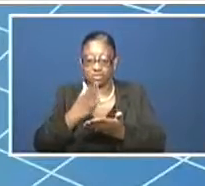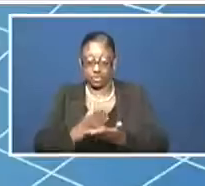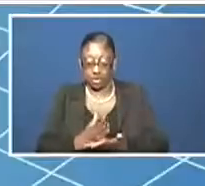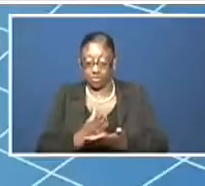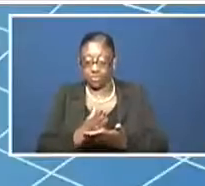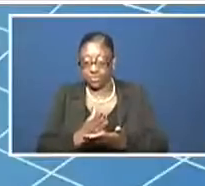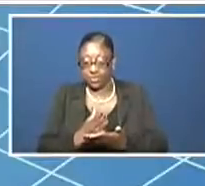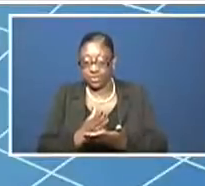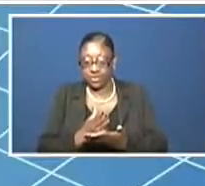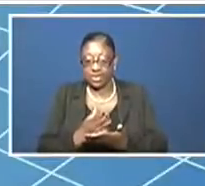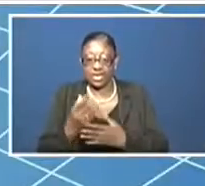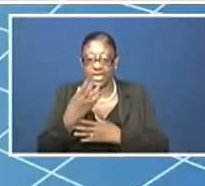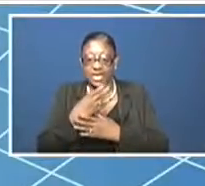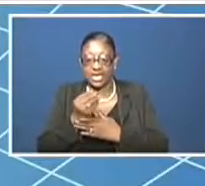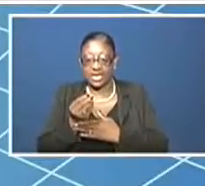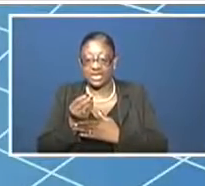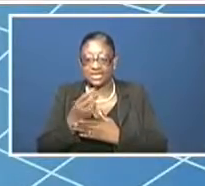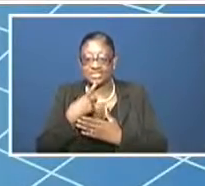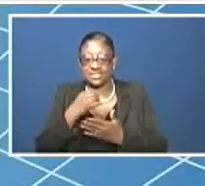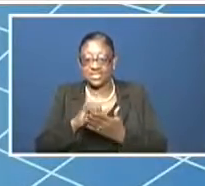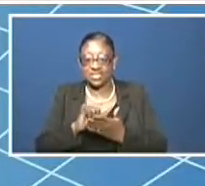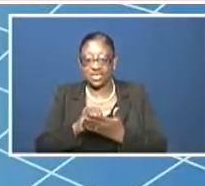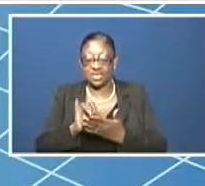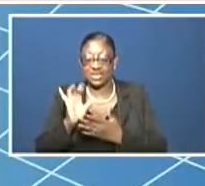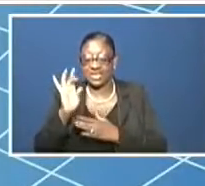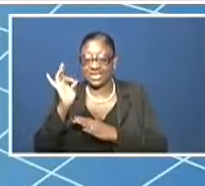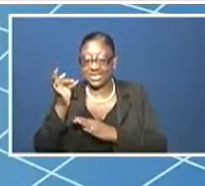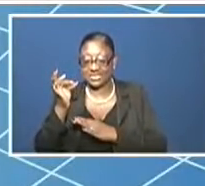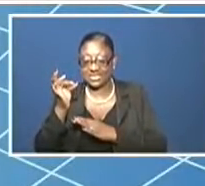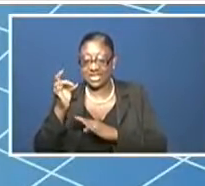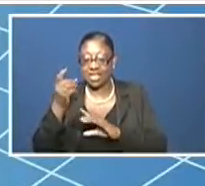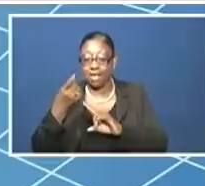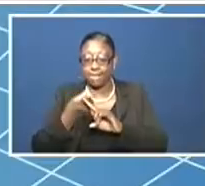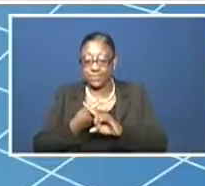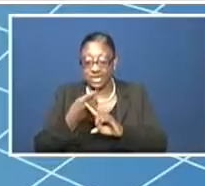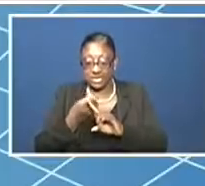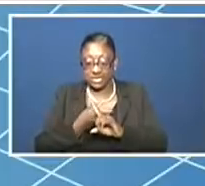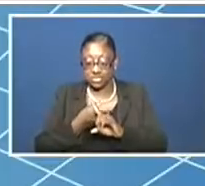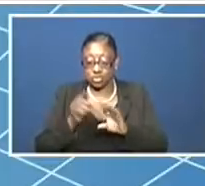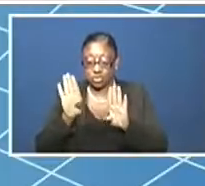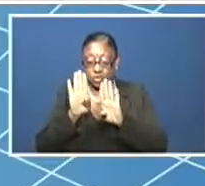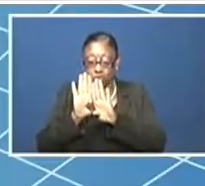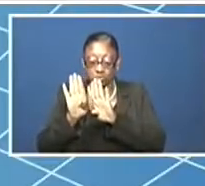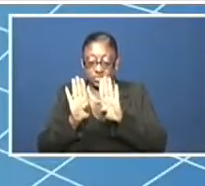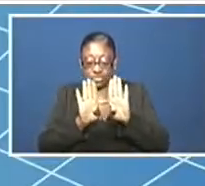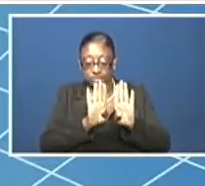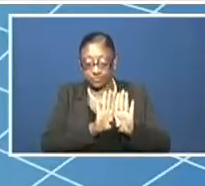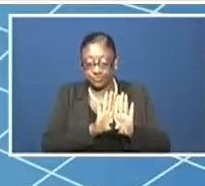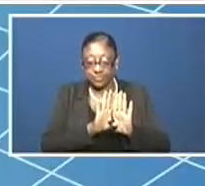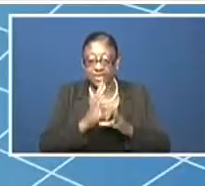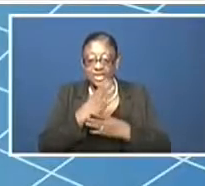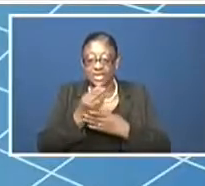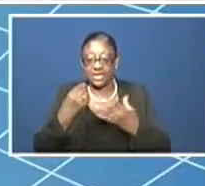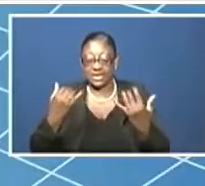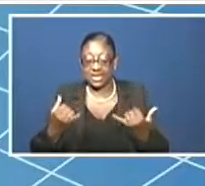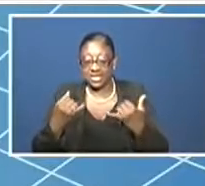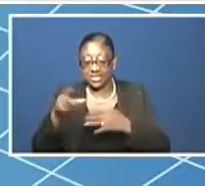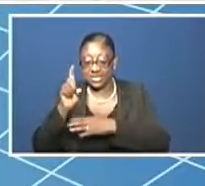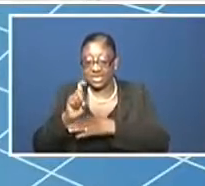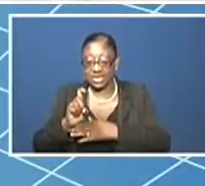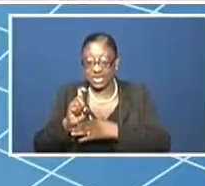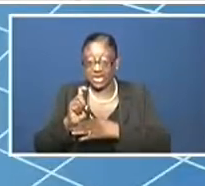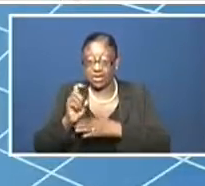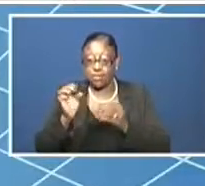the end result of the center's 18-month closure due to the pandemic. Board members today appealed for assistance in